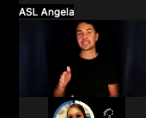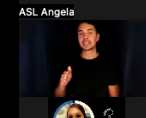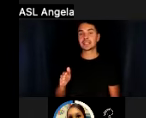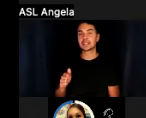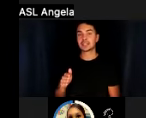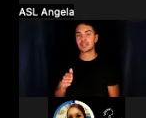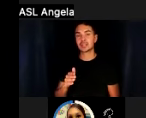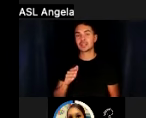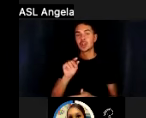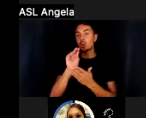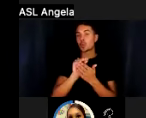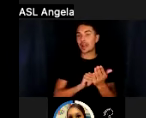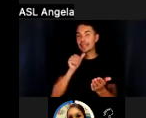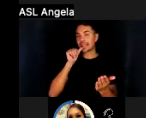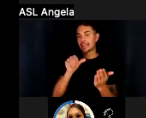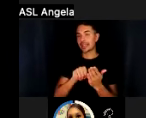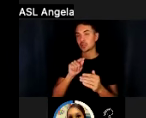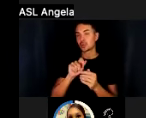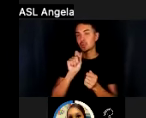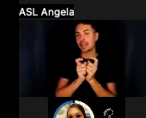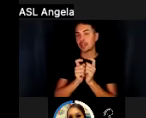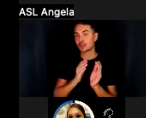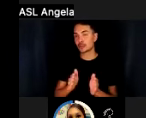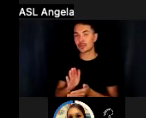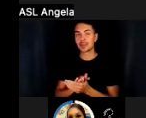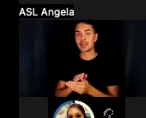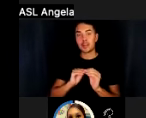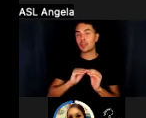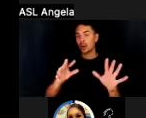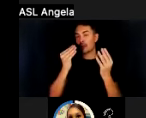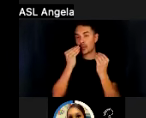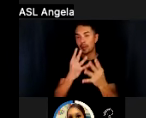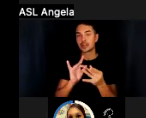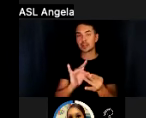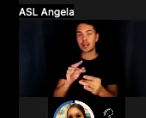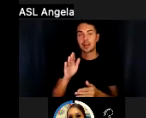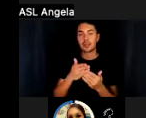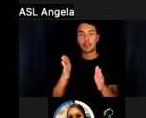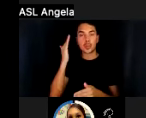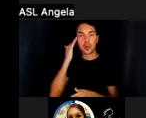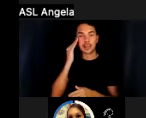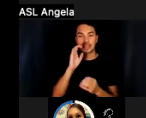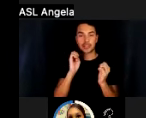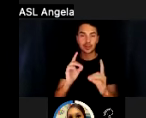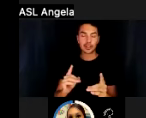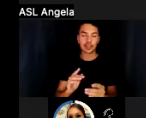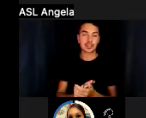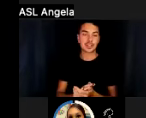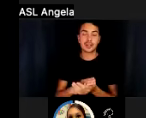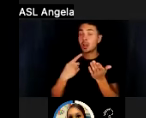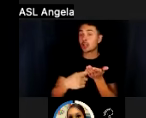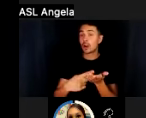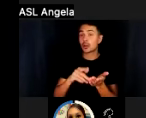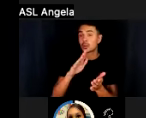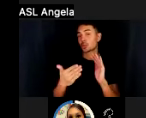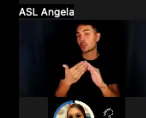Write those letters to the editor, put out information about public awareness and education, talk in your